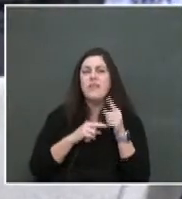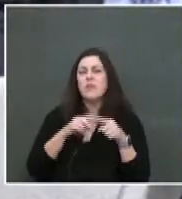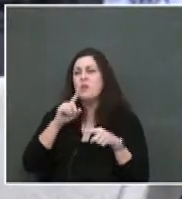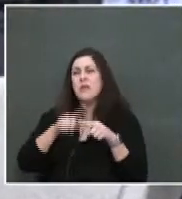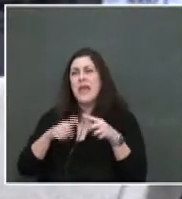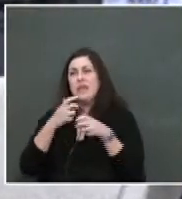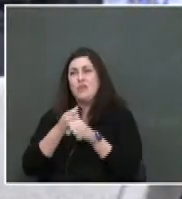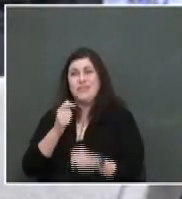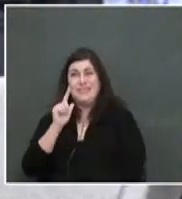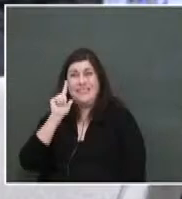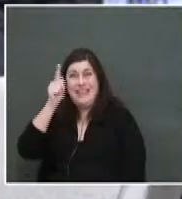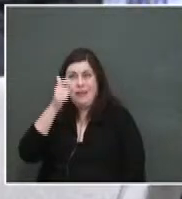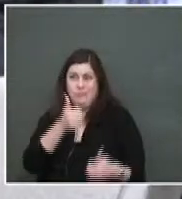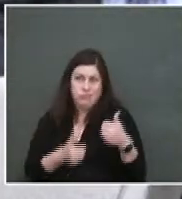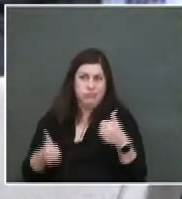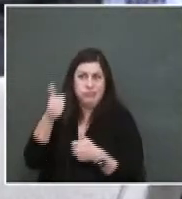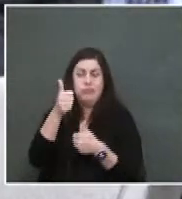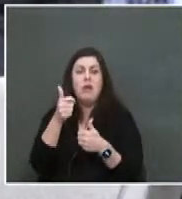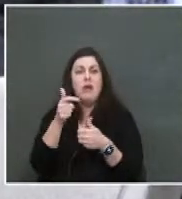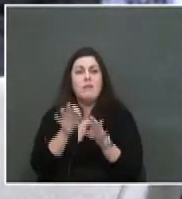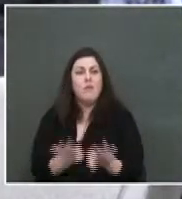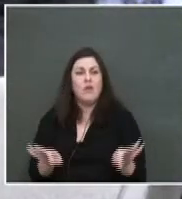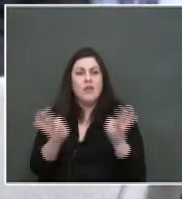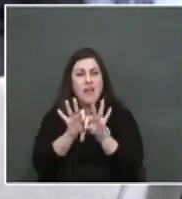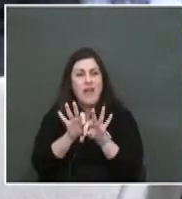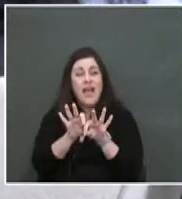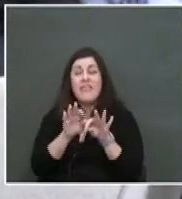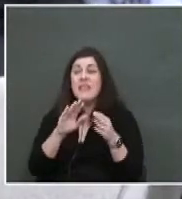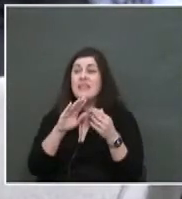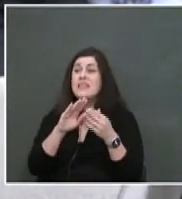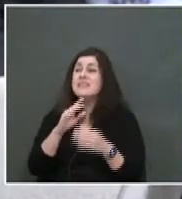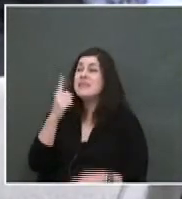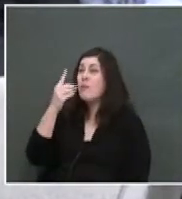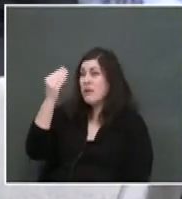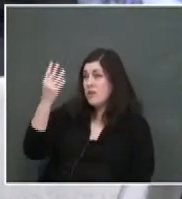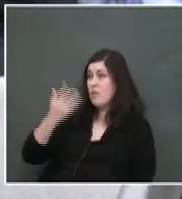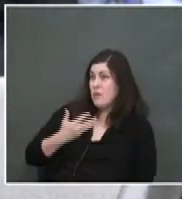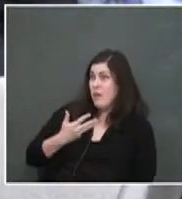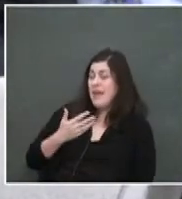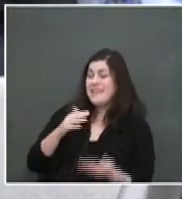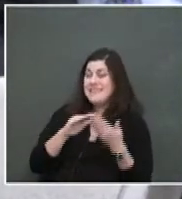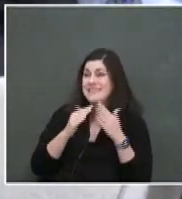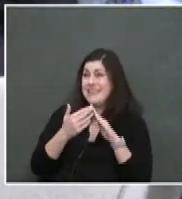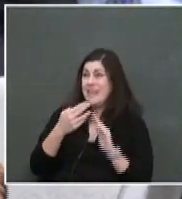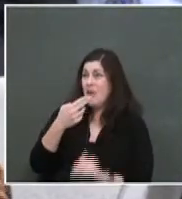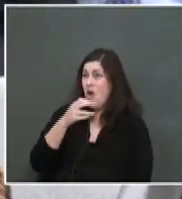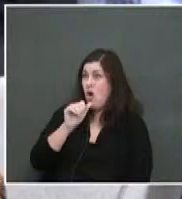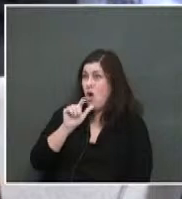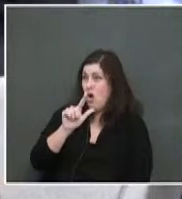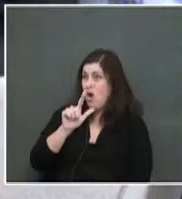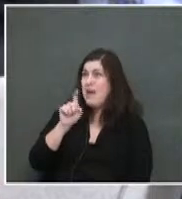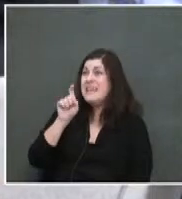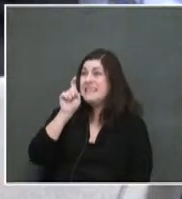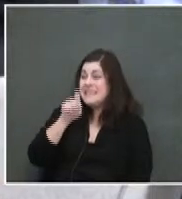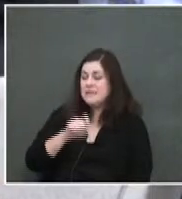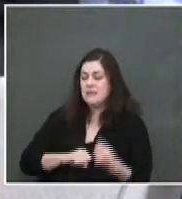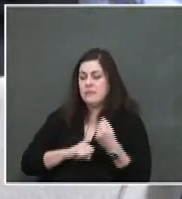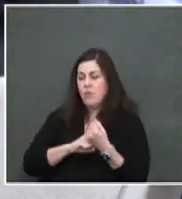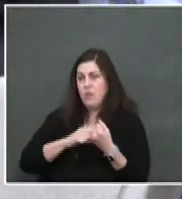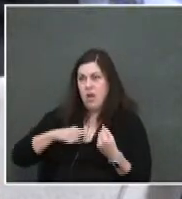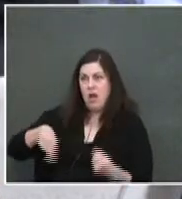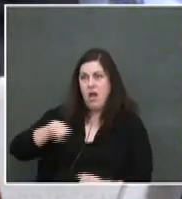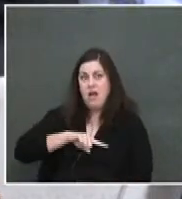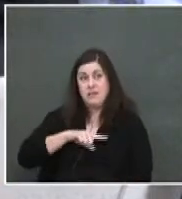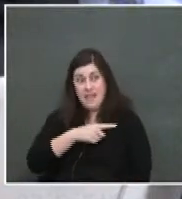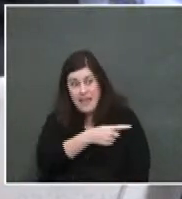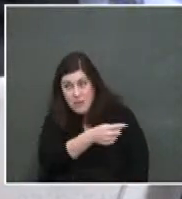something really that stuck with me, and that is that City Hall has to work for you, right? And I've been sitting here looking at this presentation and really thinking